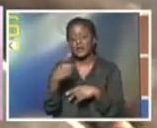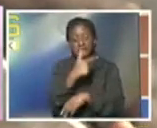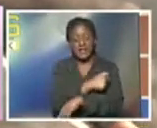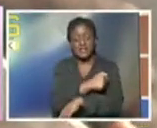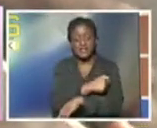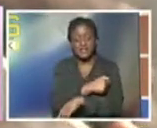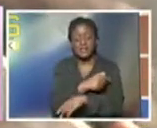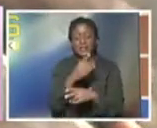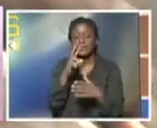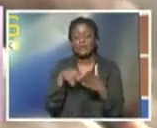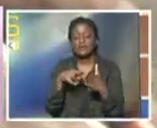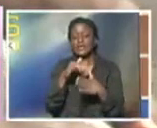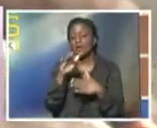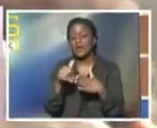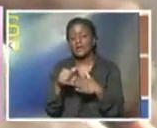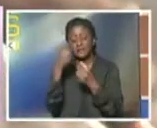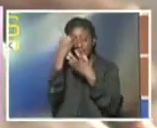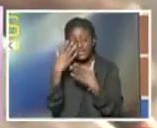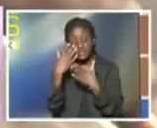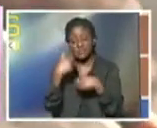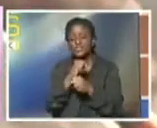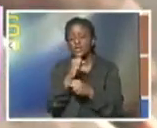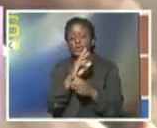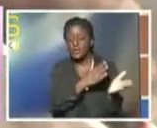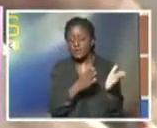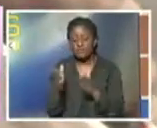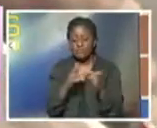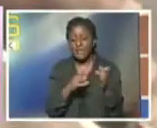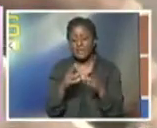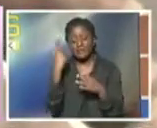make sure that we are in the position for whatever comes our way for us to mount a really aggressive response.